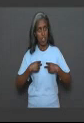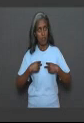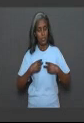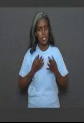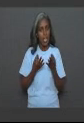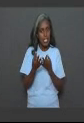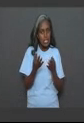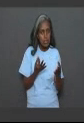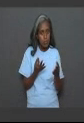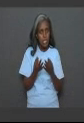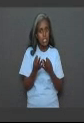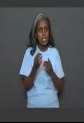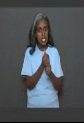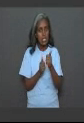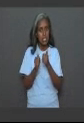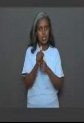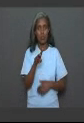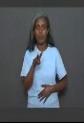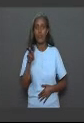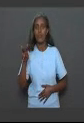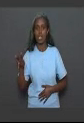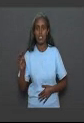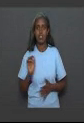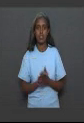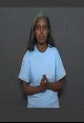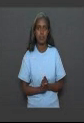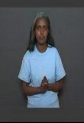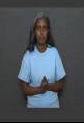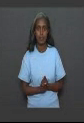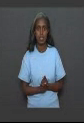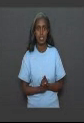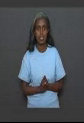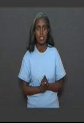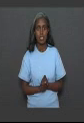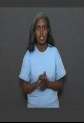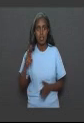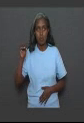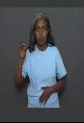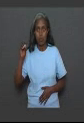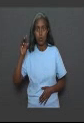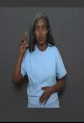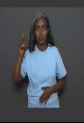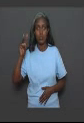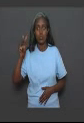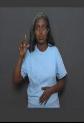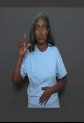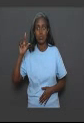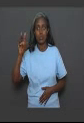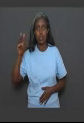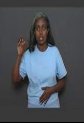been expressed through vectors. The modulus of